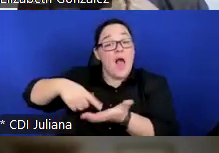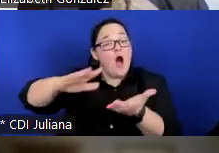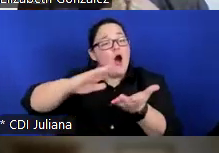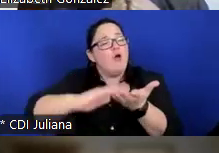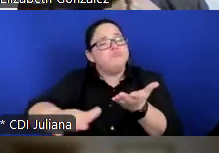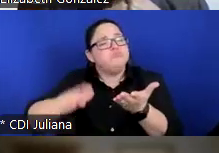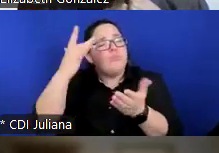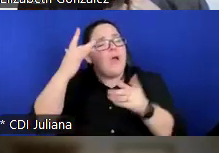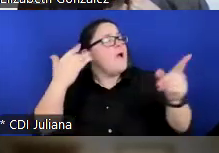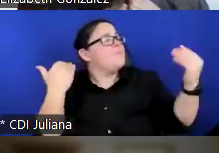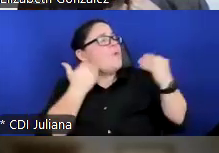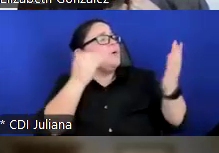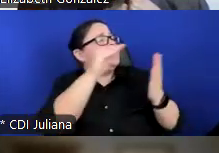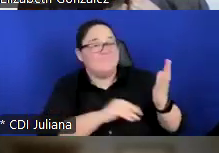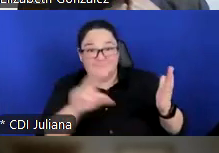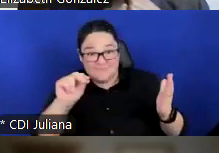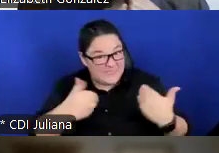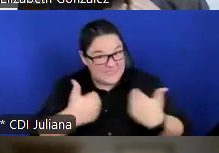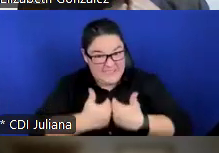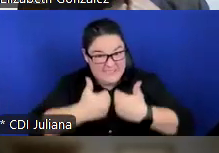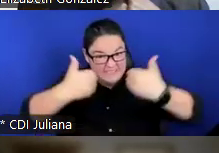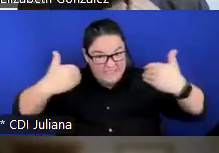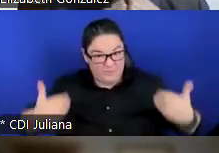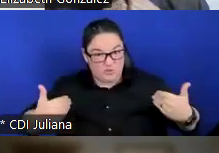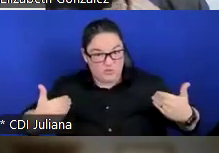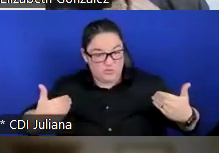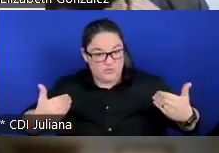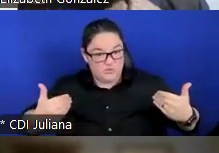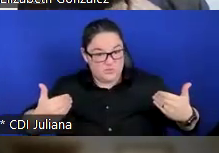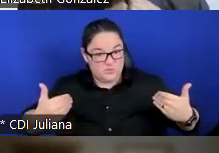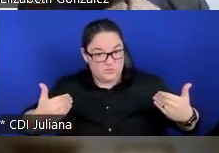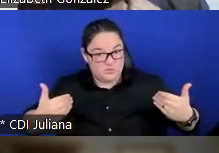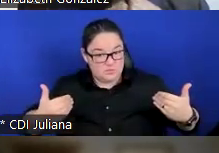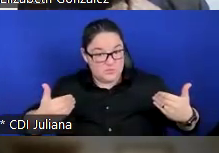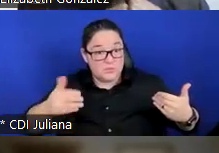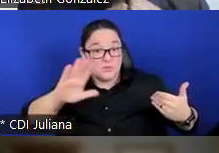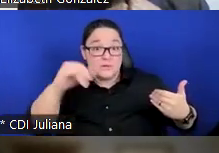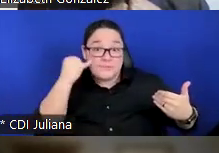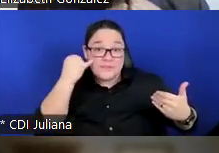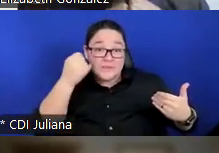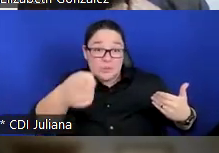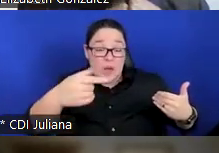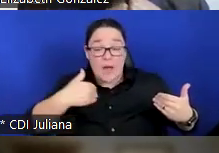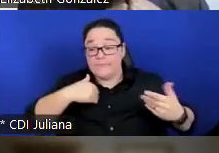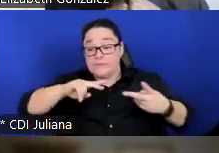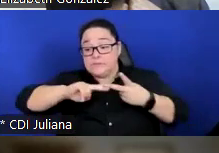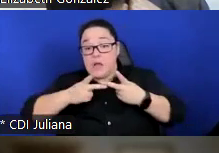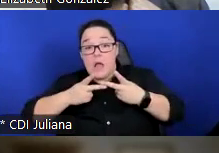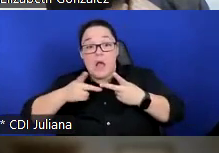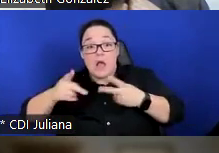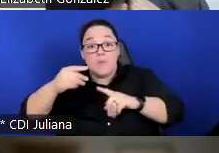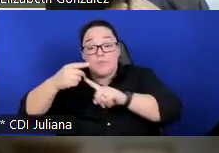And if you have a second mortgage or a home equity line of